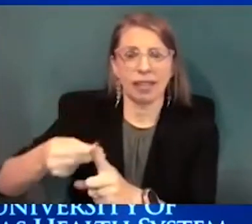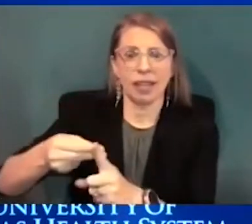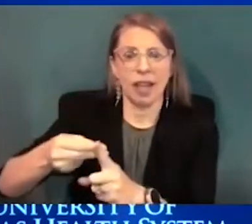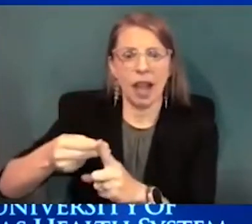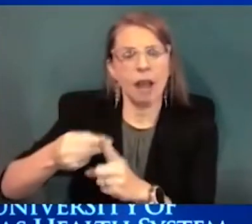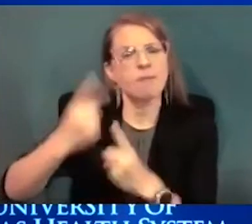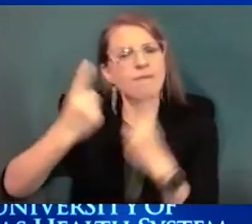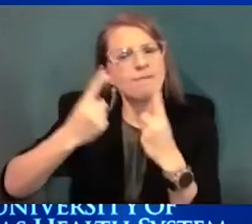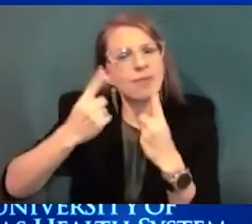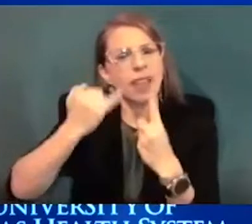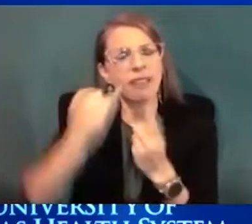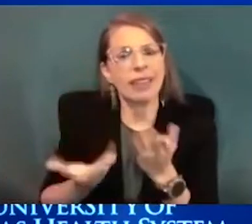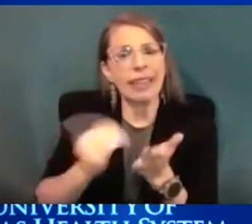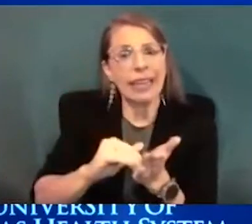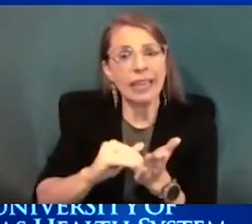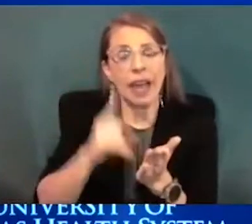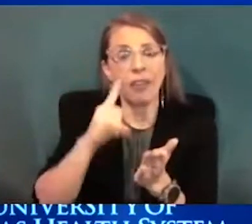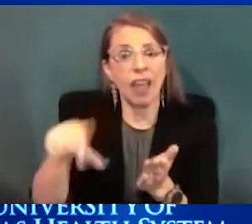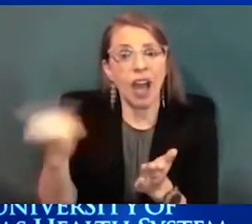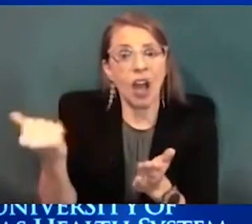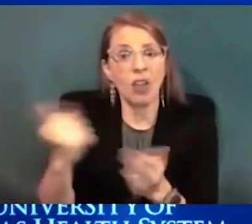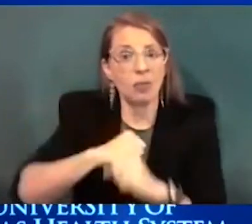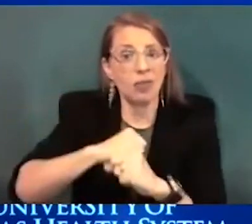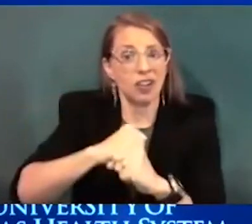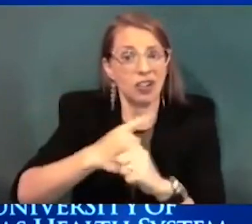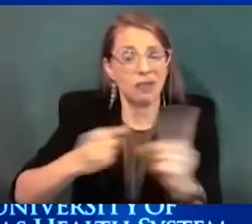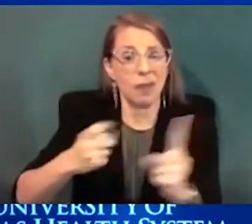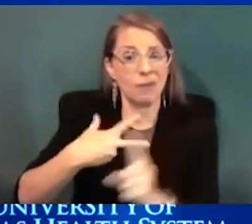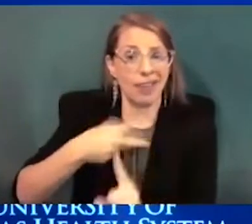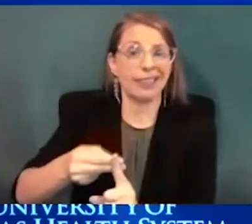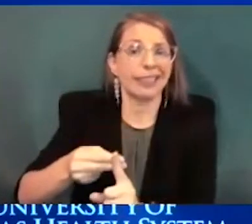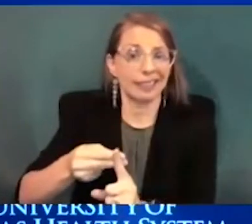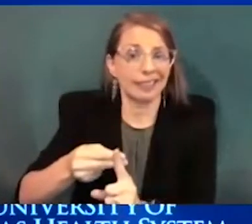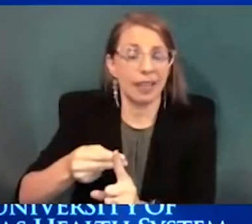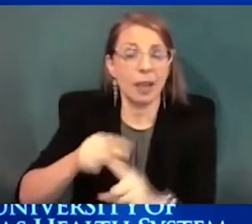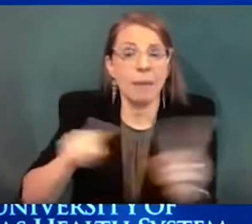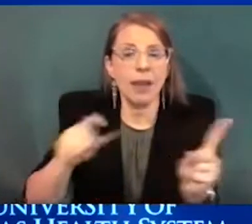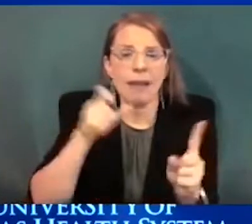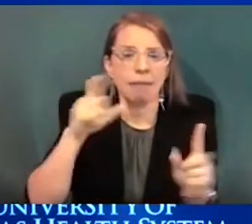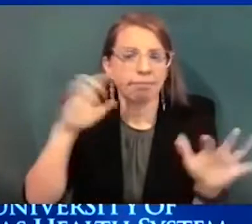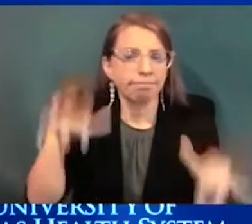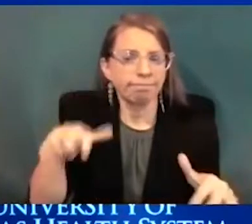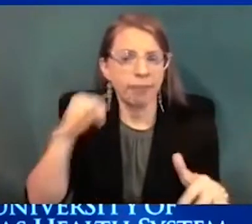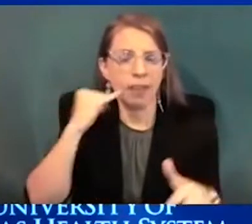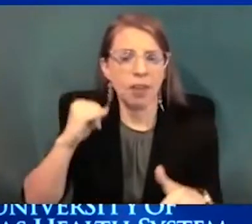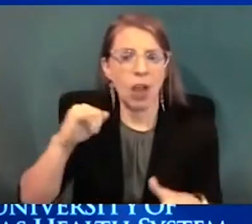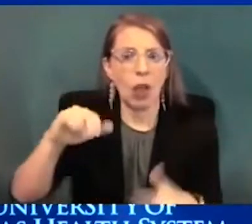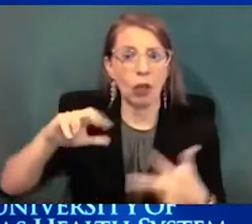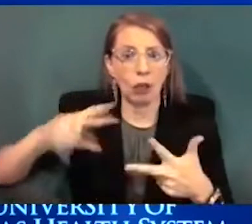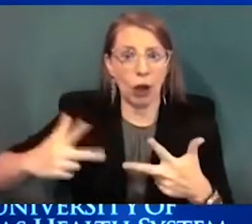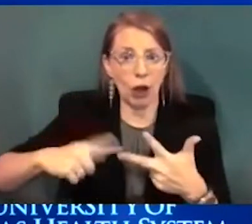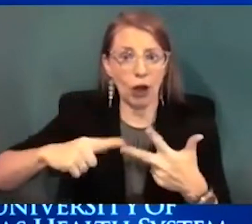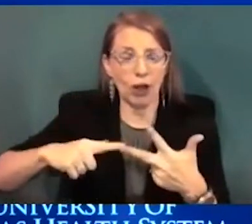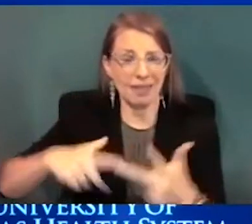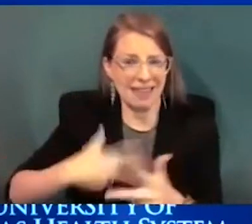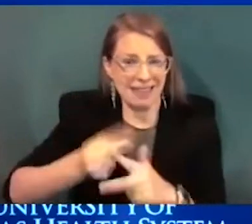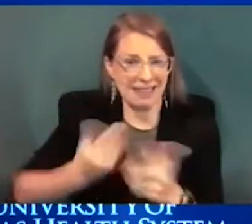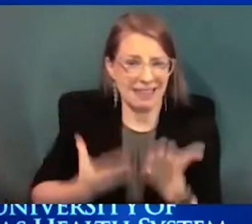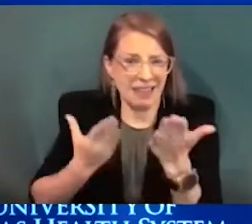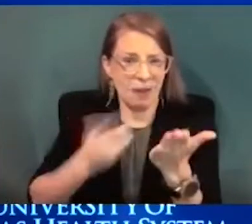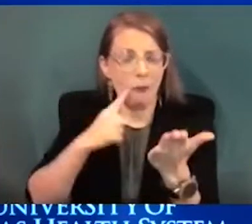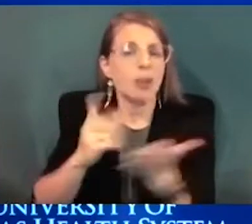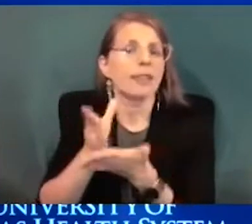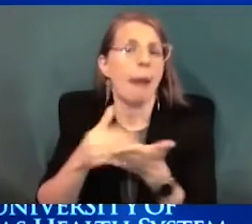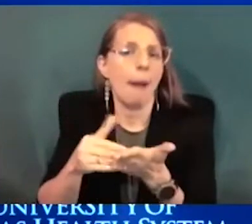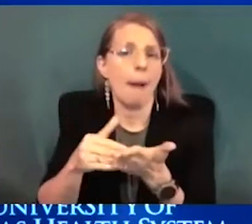Again, I think that there's other protection coming from the vaccine, but I wouldn't be surprised to see even a third dose being recommended in some